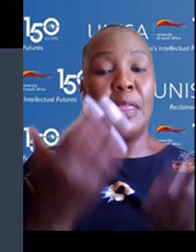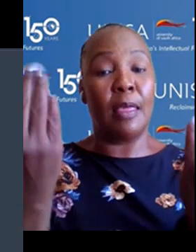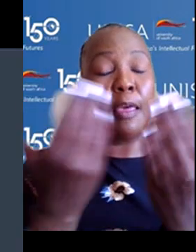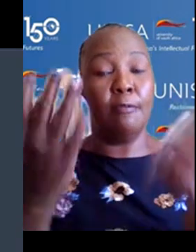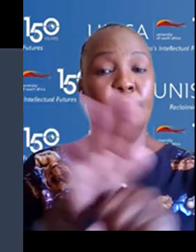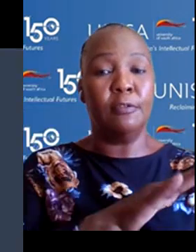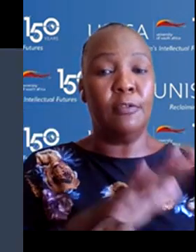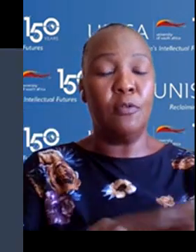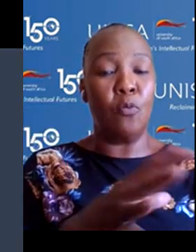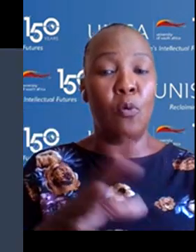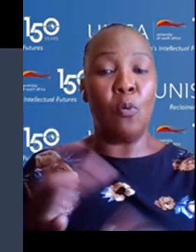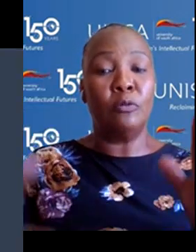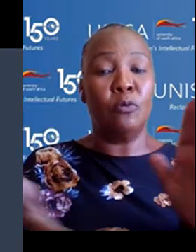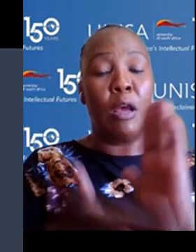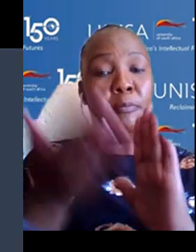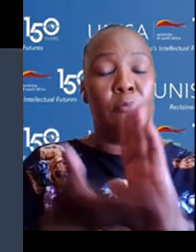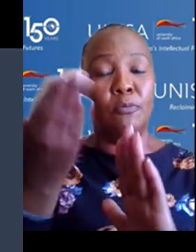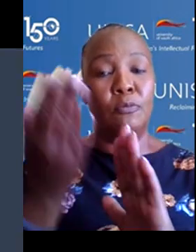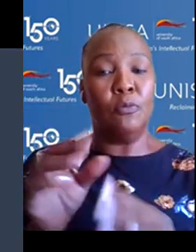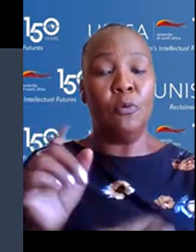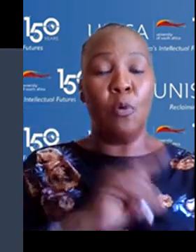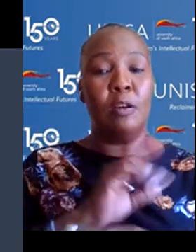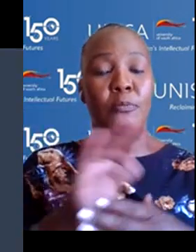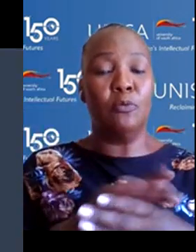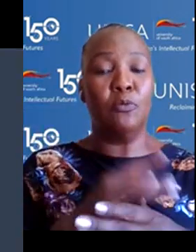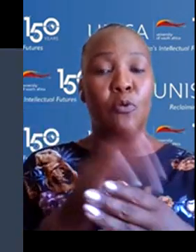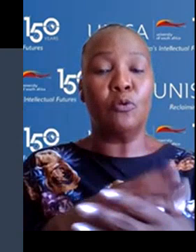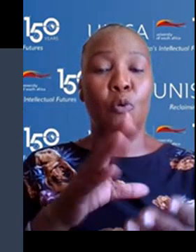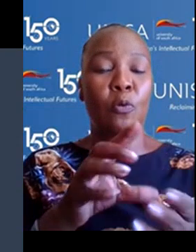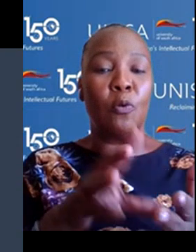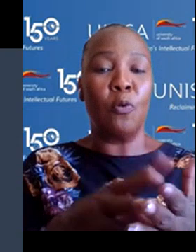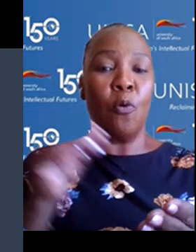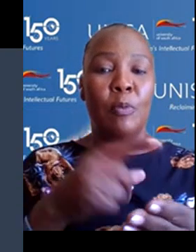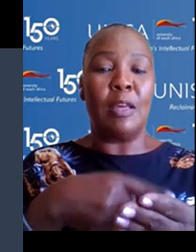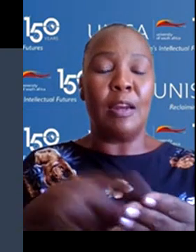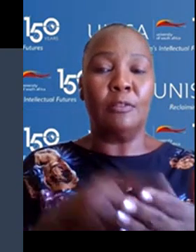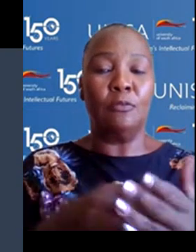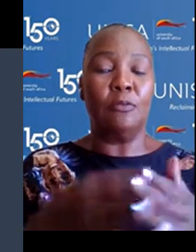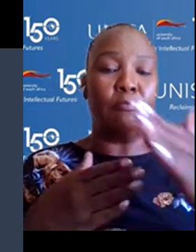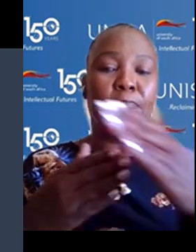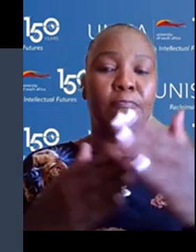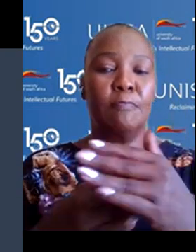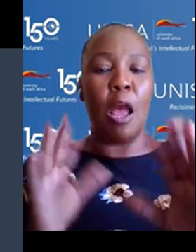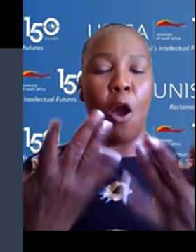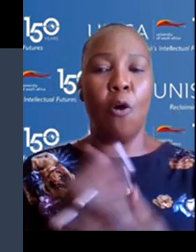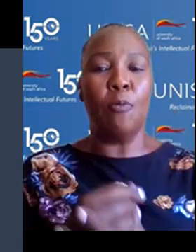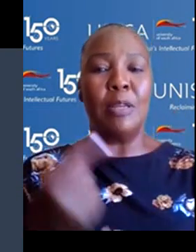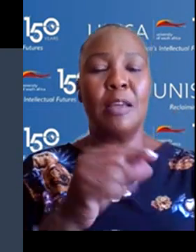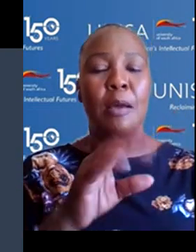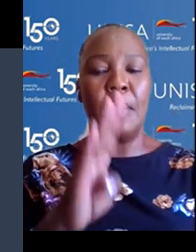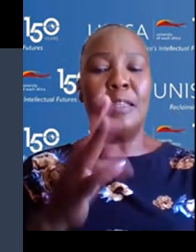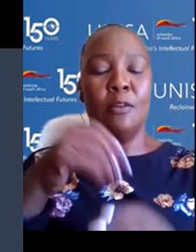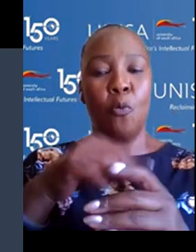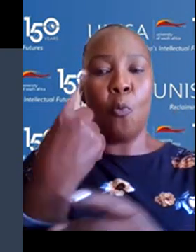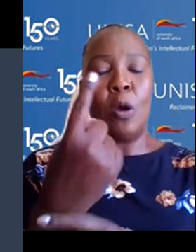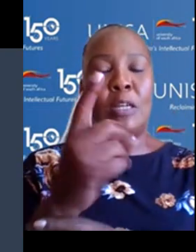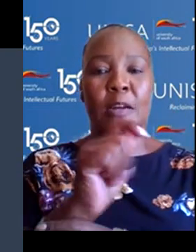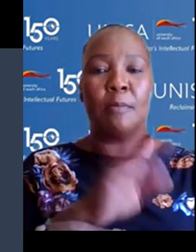because copyright will also block you at some point. Okay, so how many gigabytes in 1 terabyte? Are we seeing any answers there,